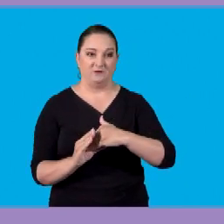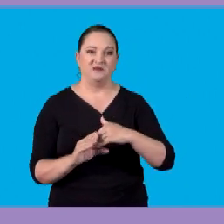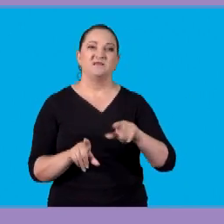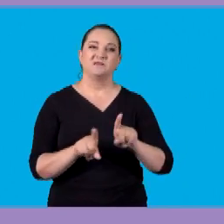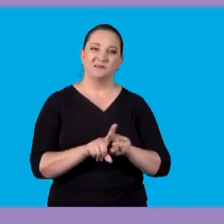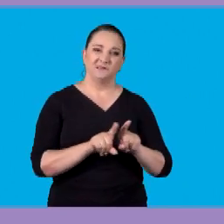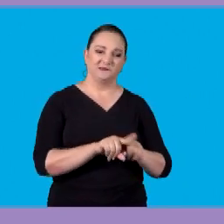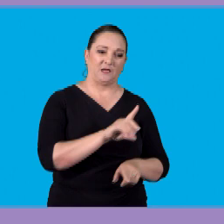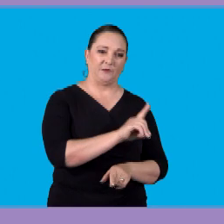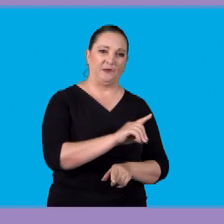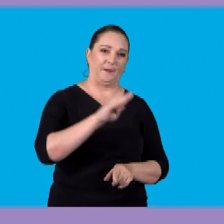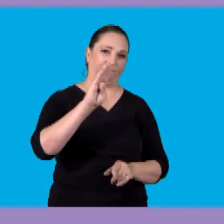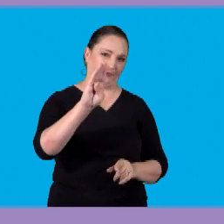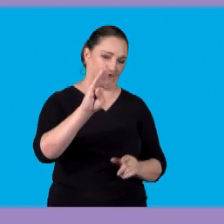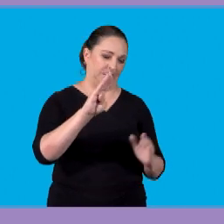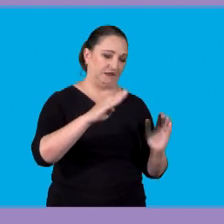DB bisects